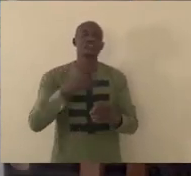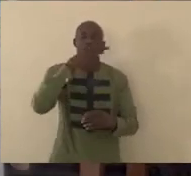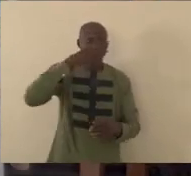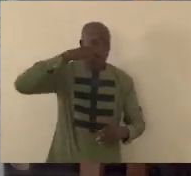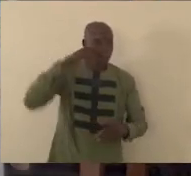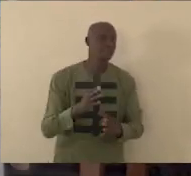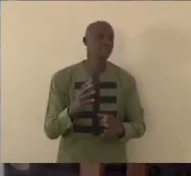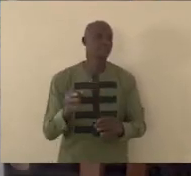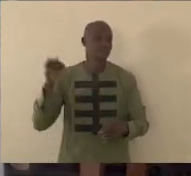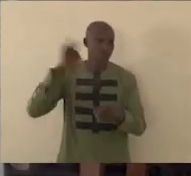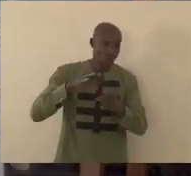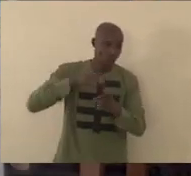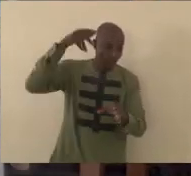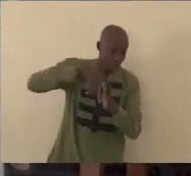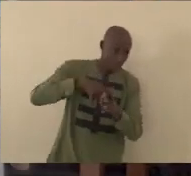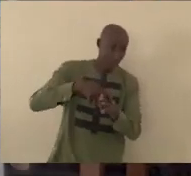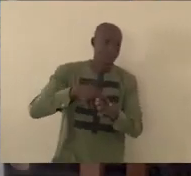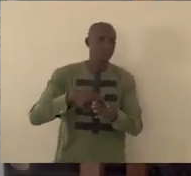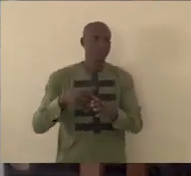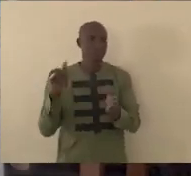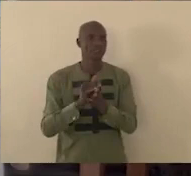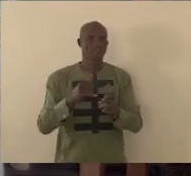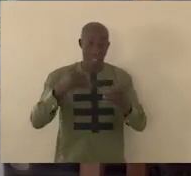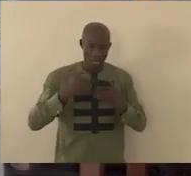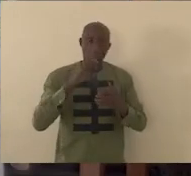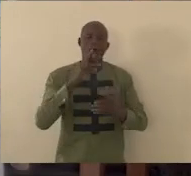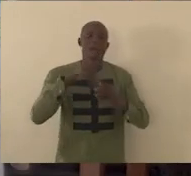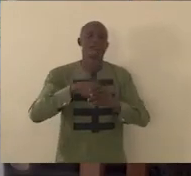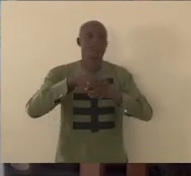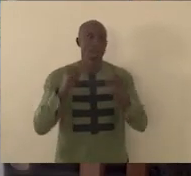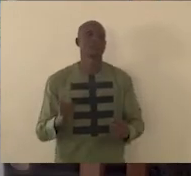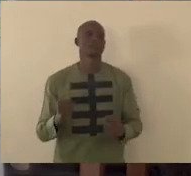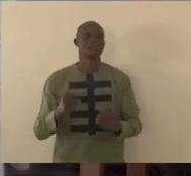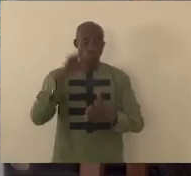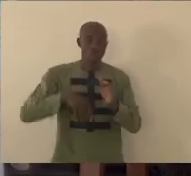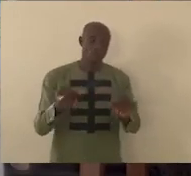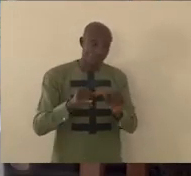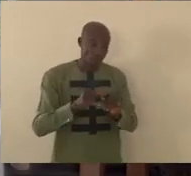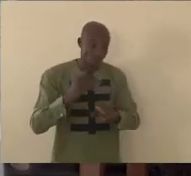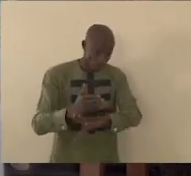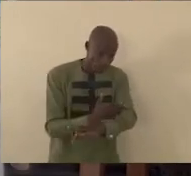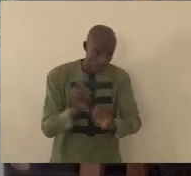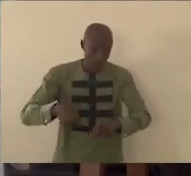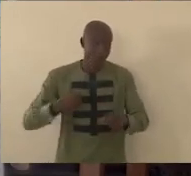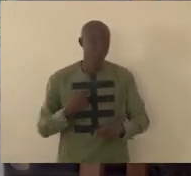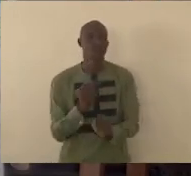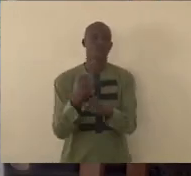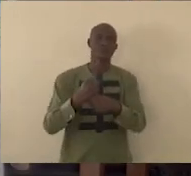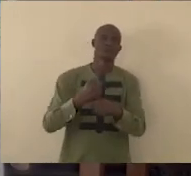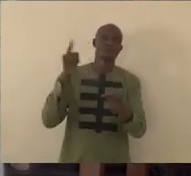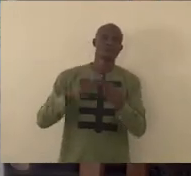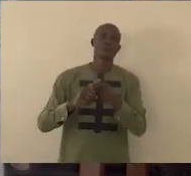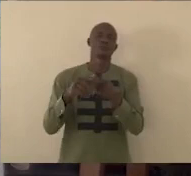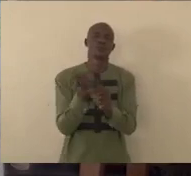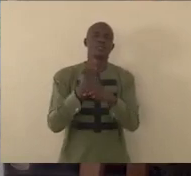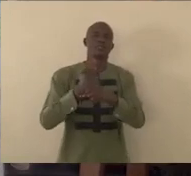looters, election riggers, hanging around the corridors of power? What measure of progress can we make